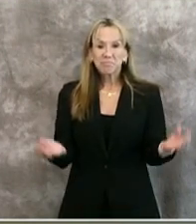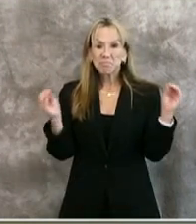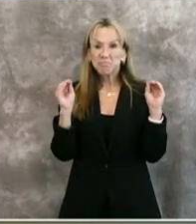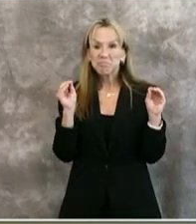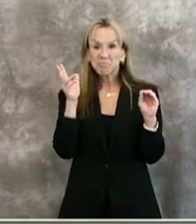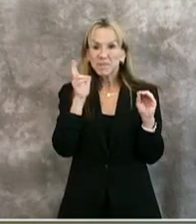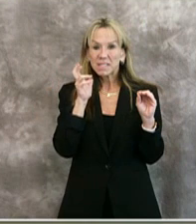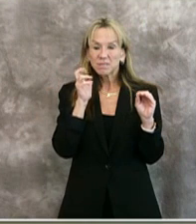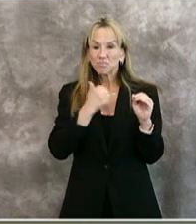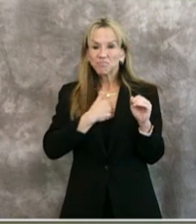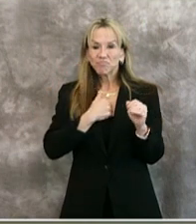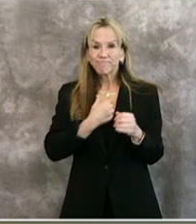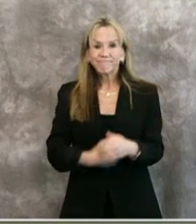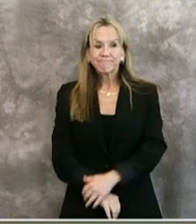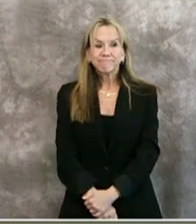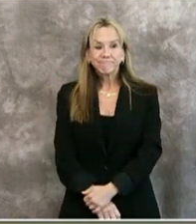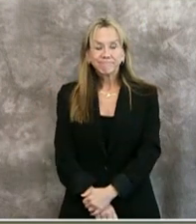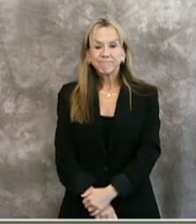How's that?